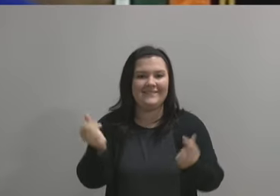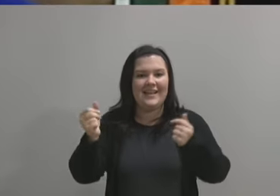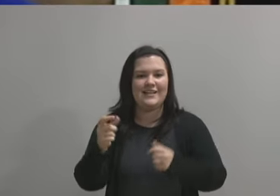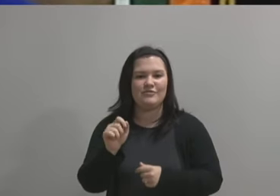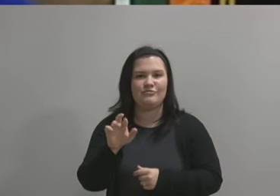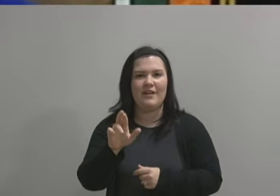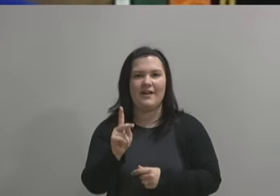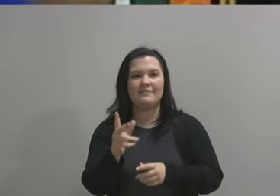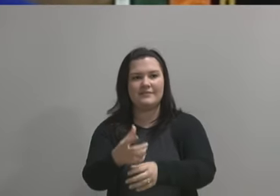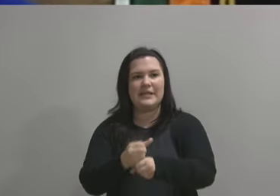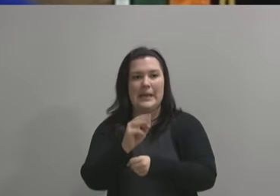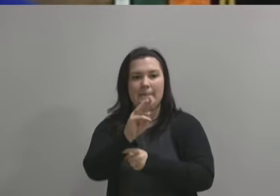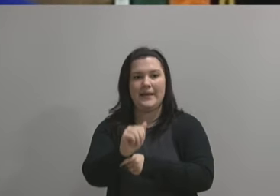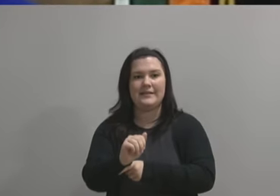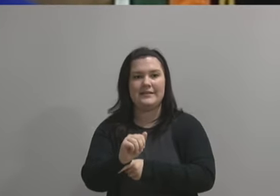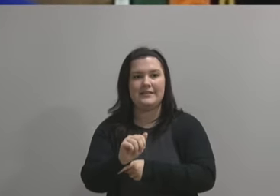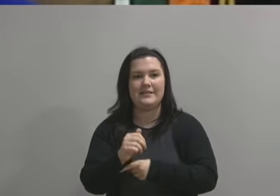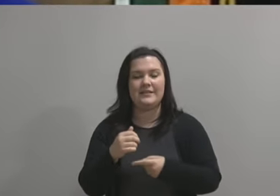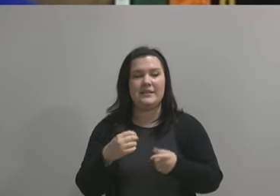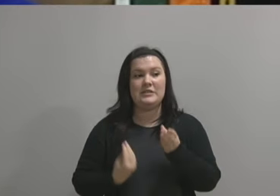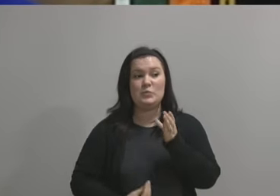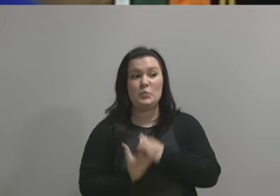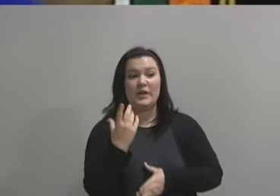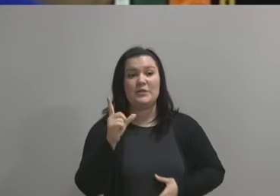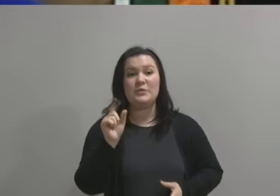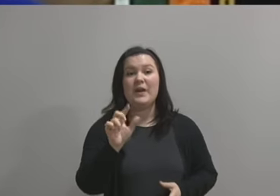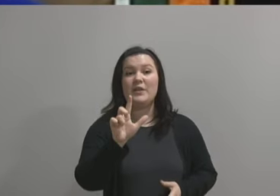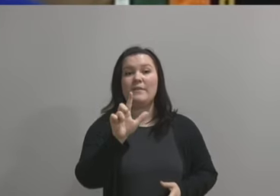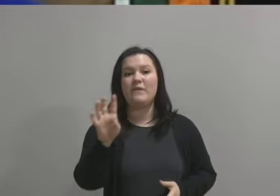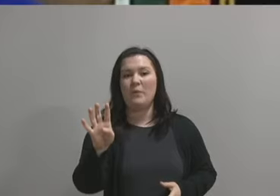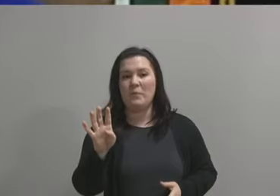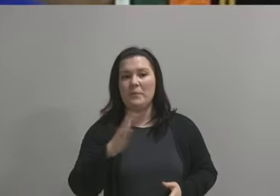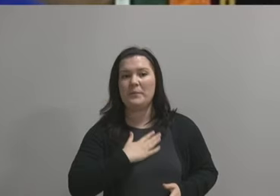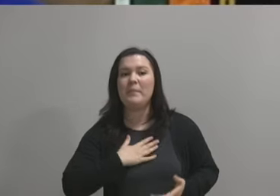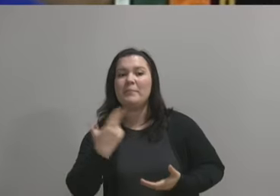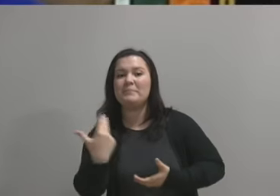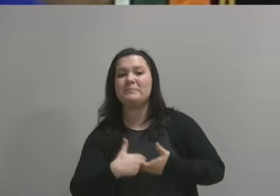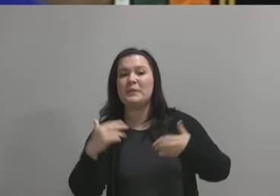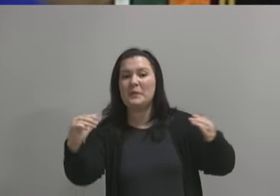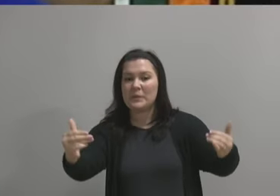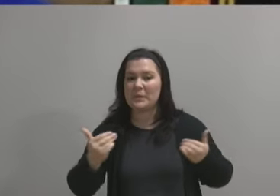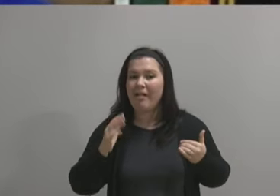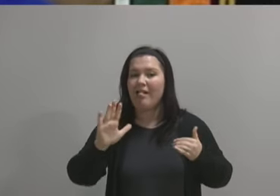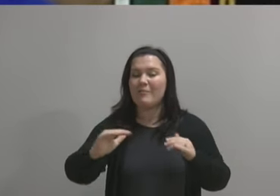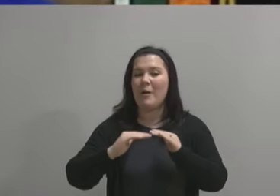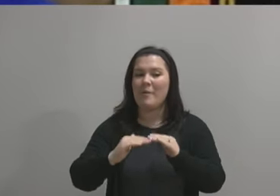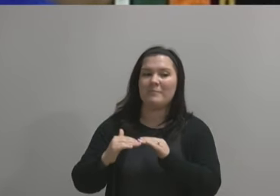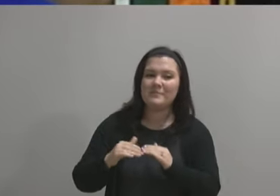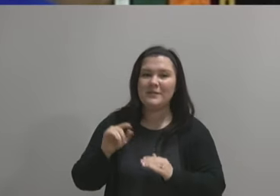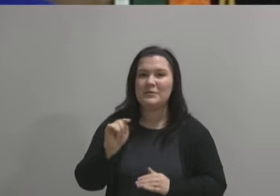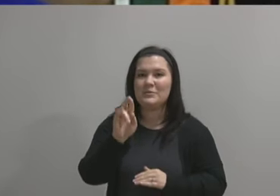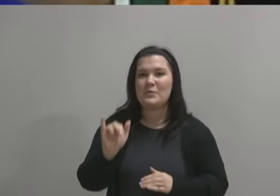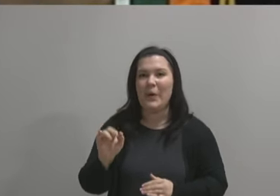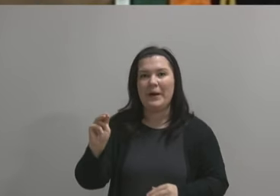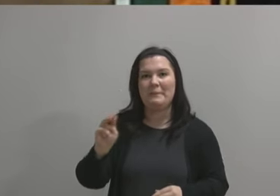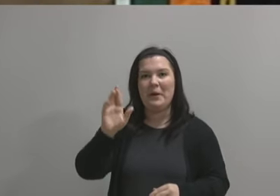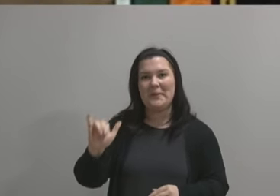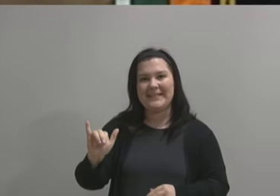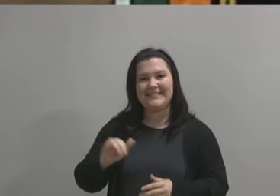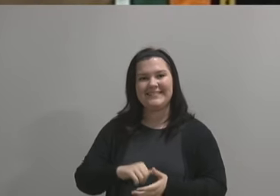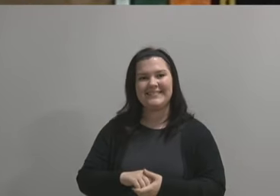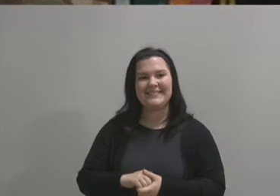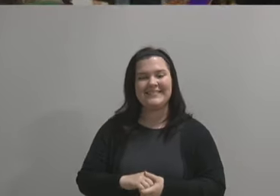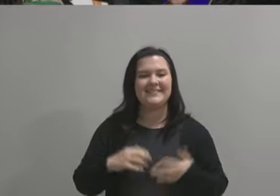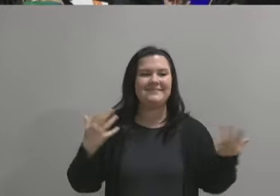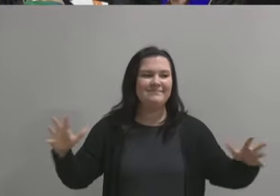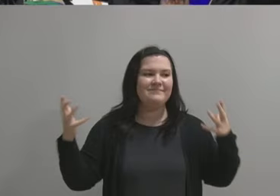master's degree by spring 2024. Please join me in welcoming your classmate, Troy Murray.